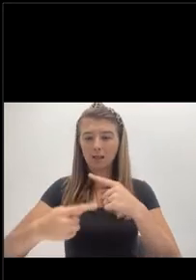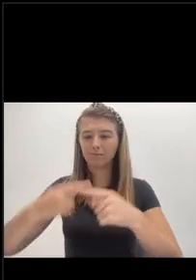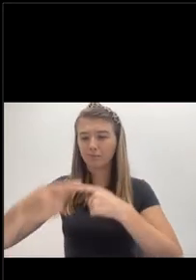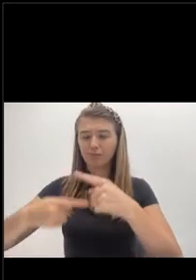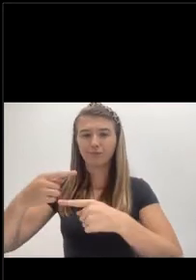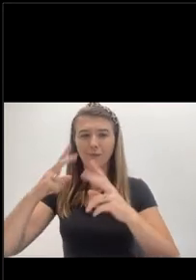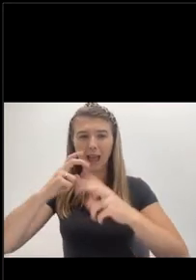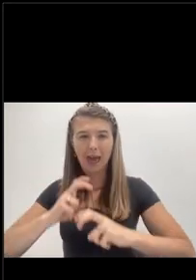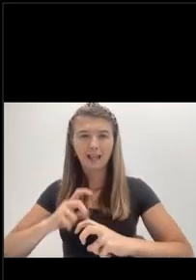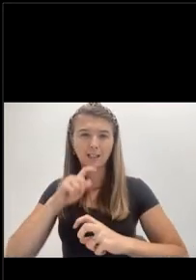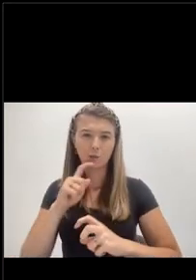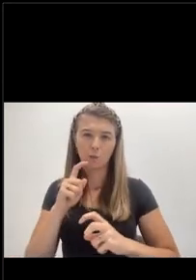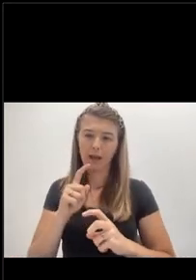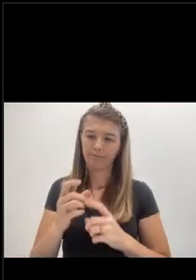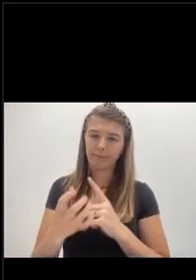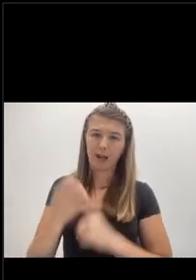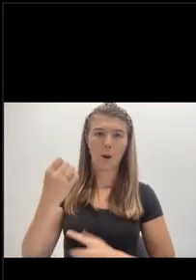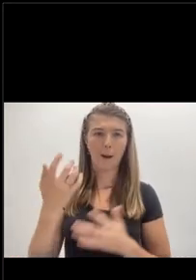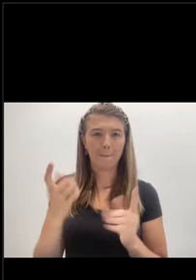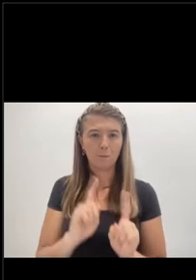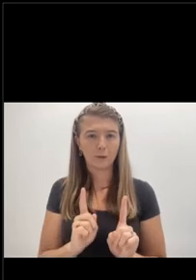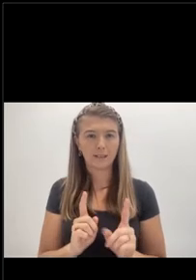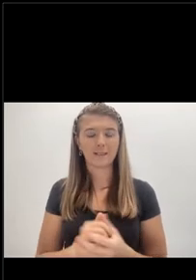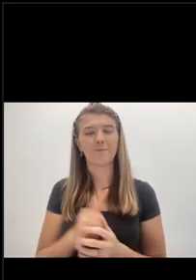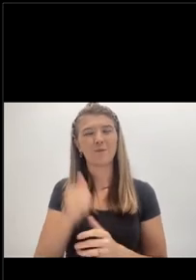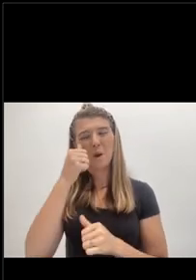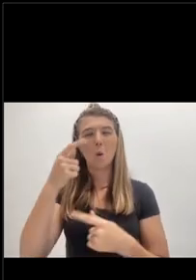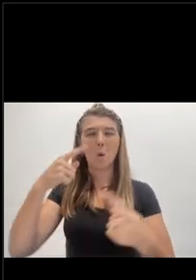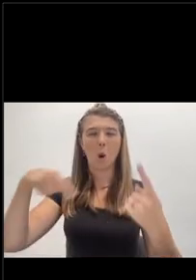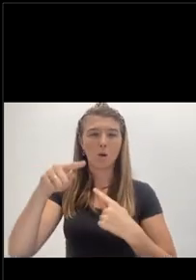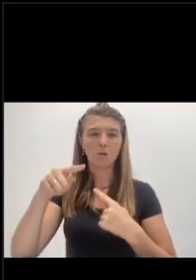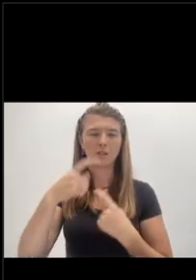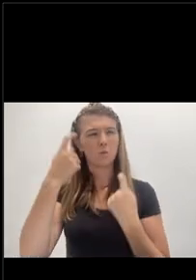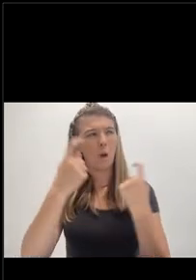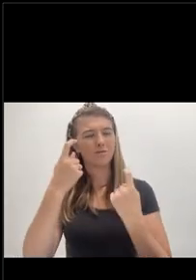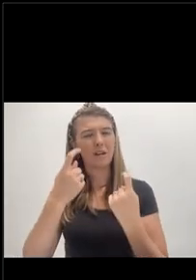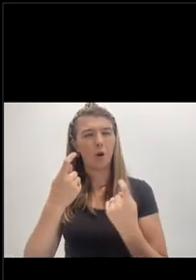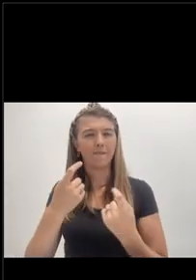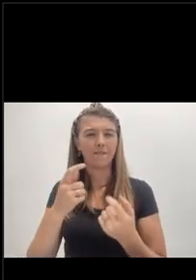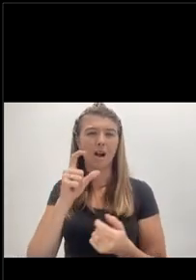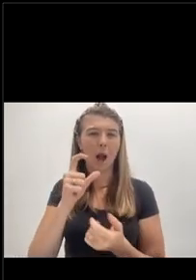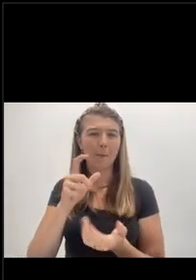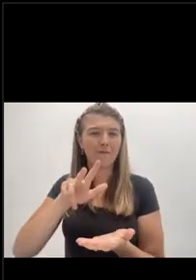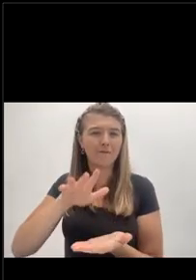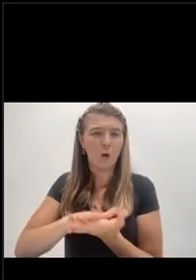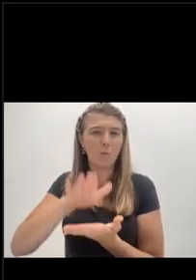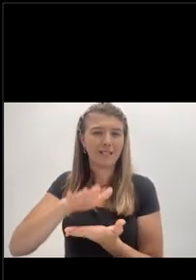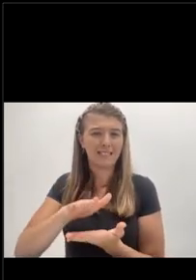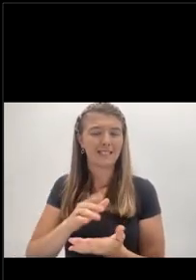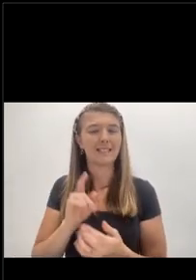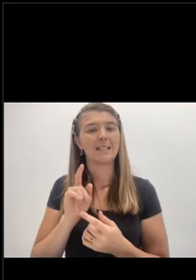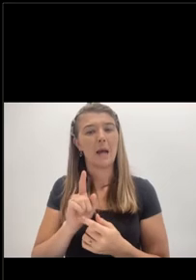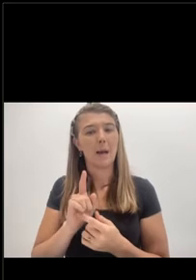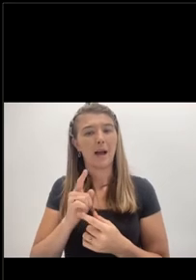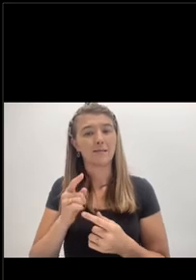look like. I know a lot of people are wondering about the CO2 footprint of all of these technologies, also in comparison